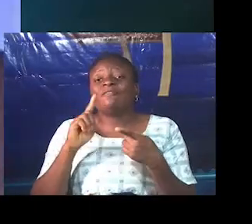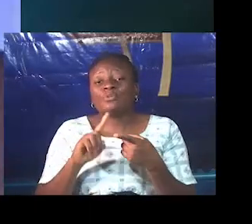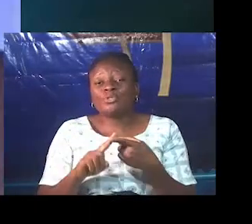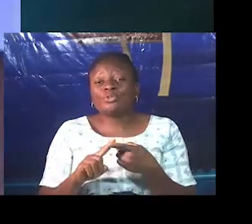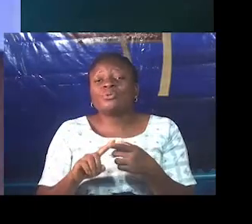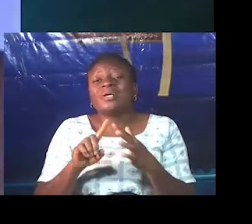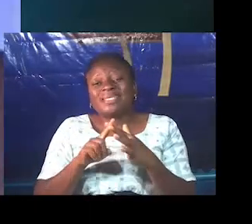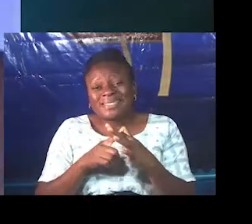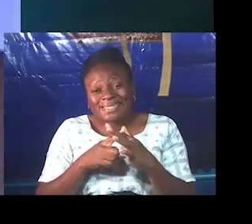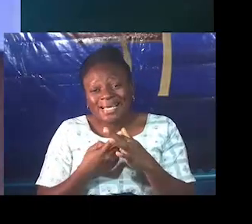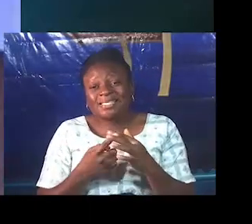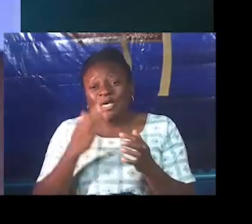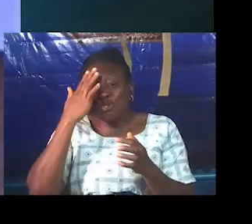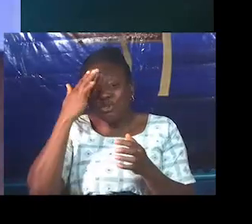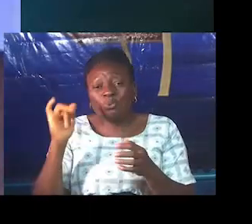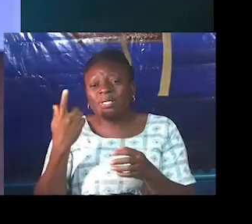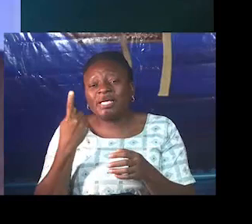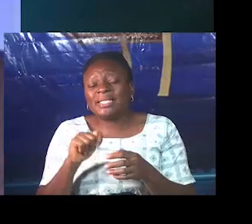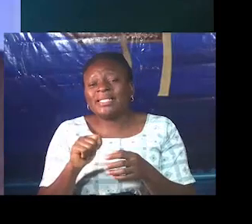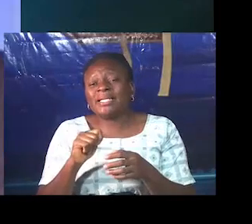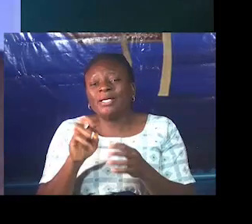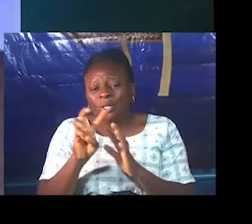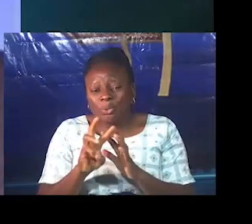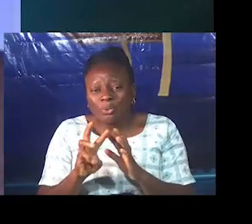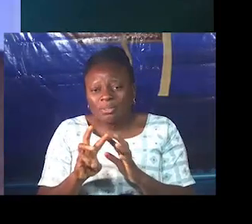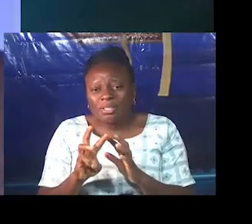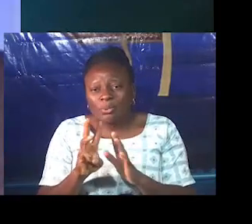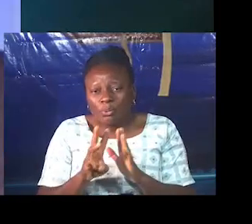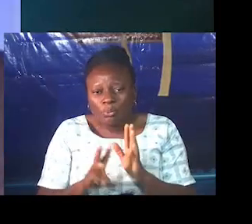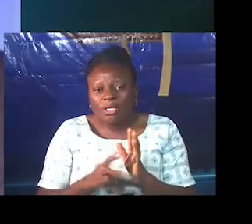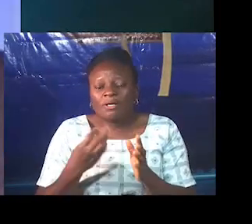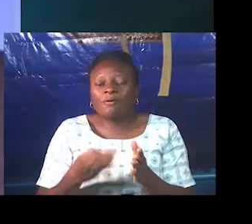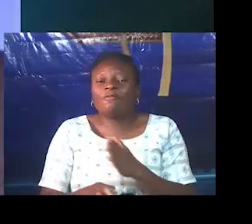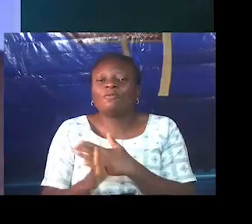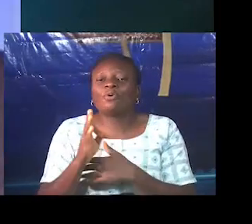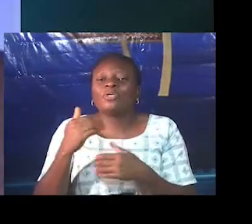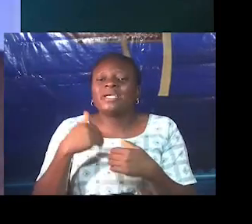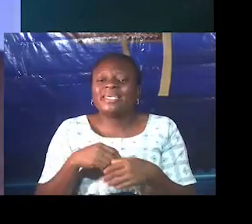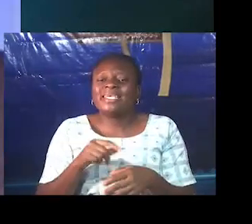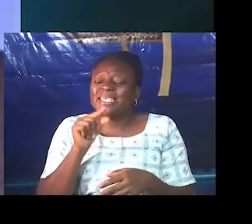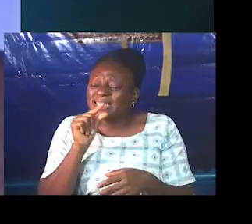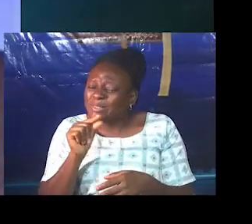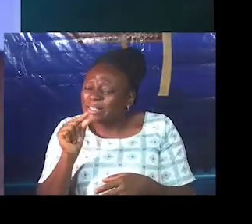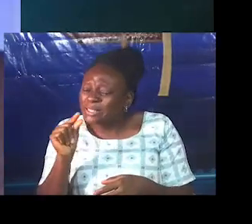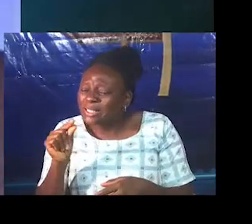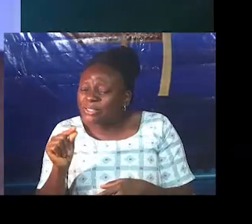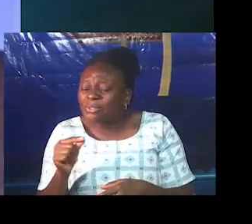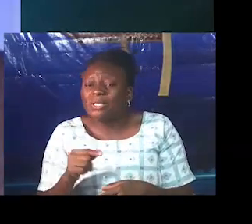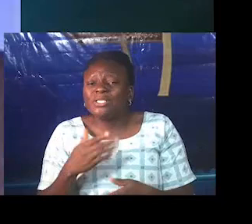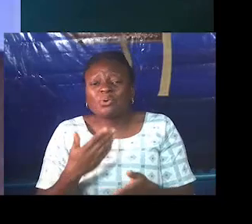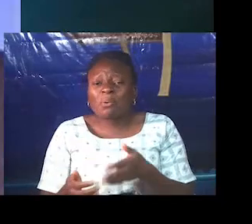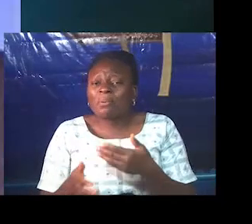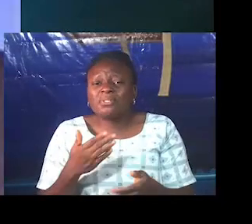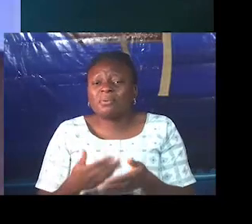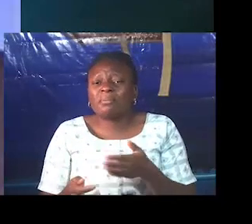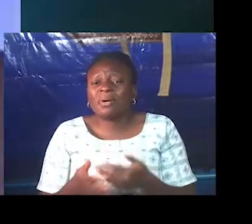is now an issue. You say, okay, now me and God today. For the next 3 days, I'm not eating, I'm not drinking, I'm